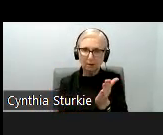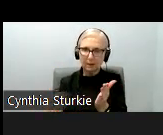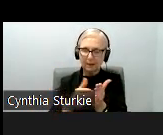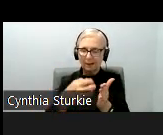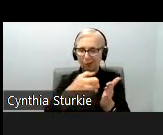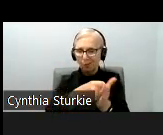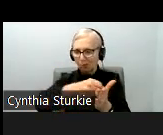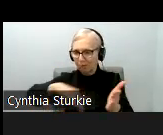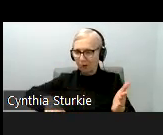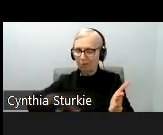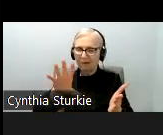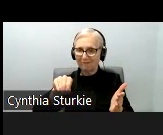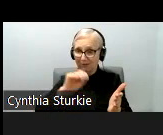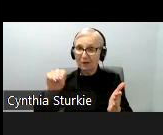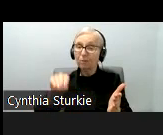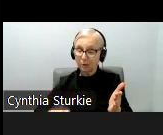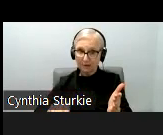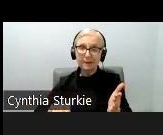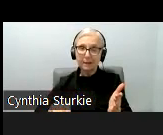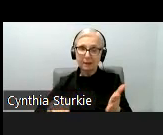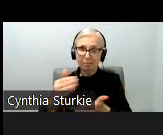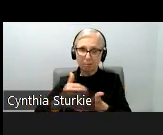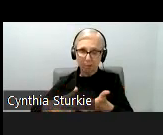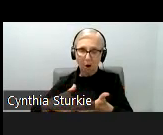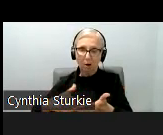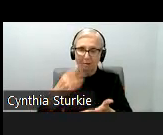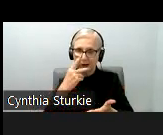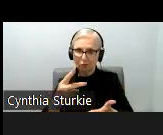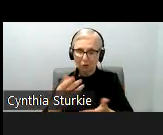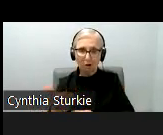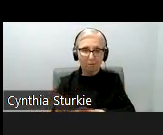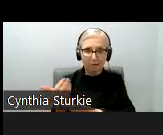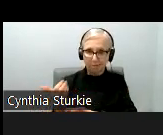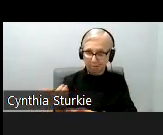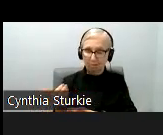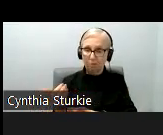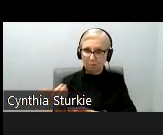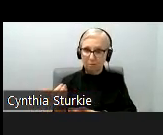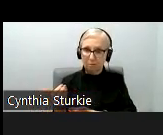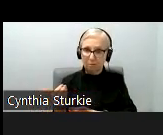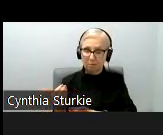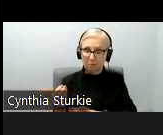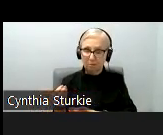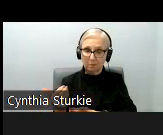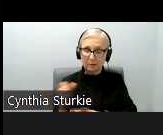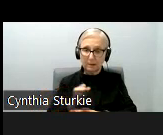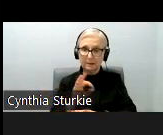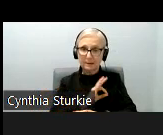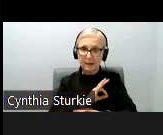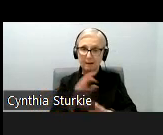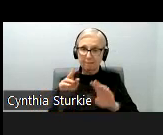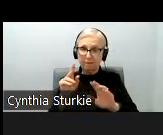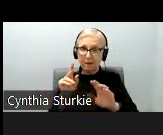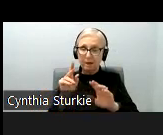that 50% portion that you may have seen earlier. This staff and the personnel